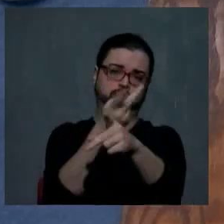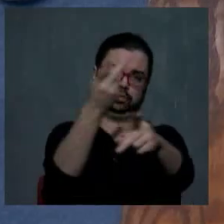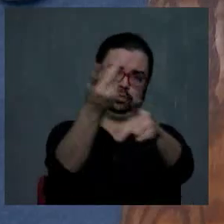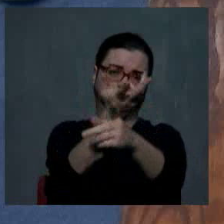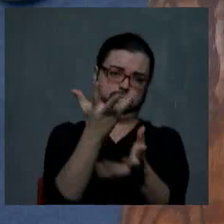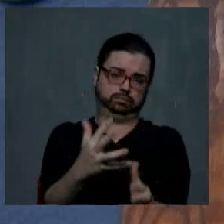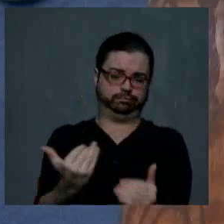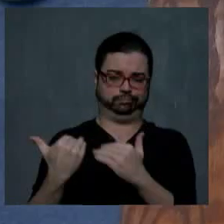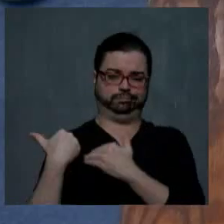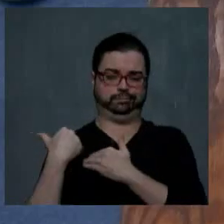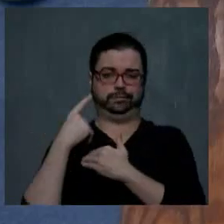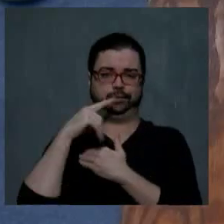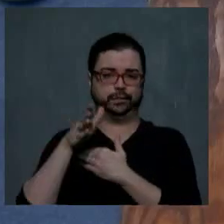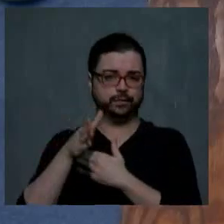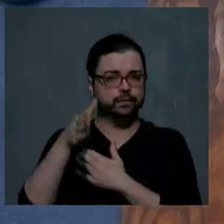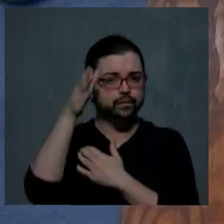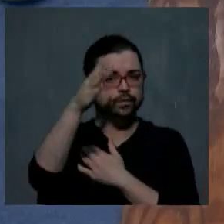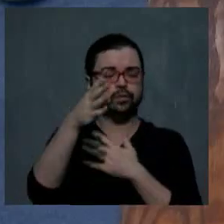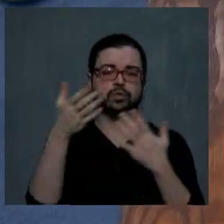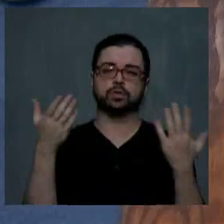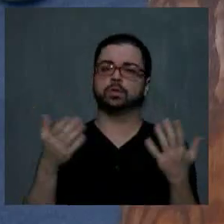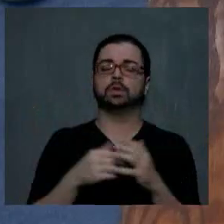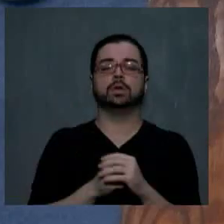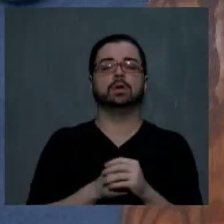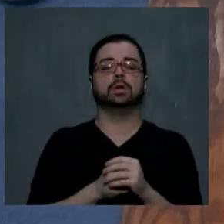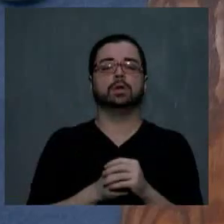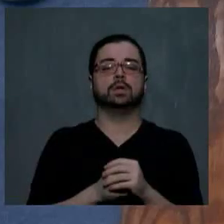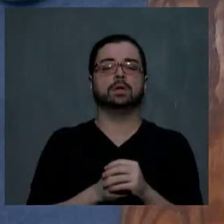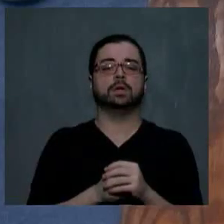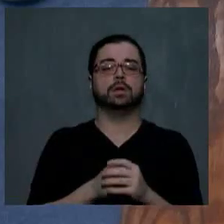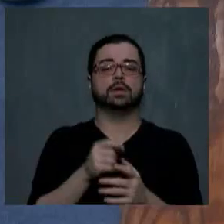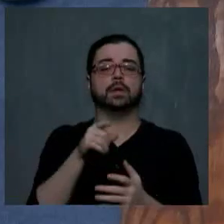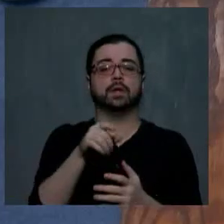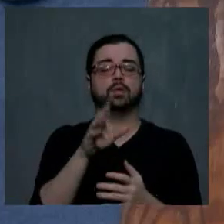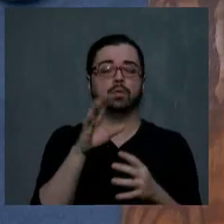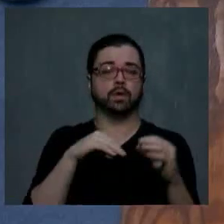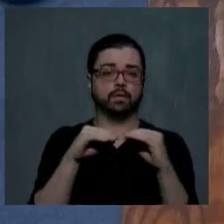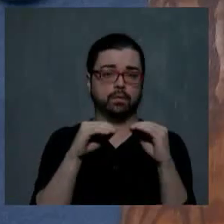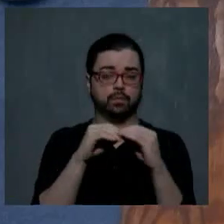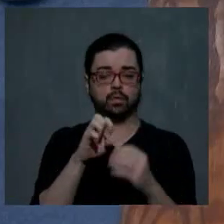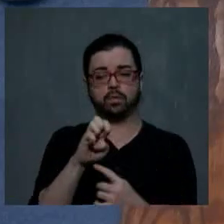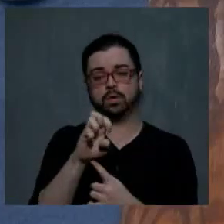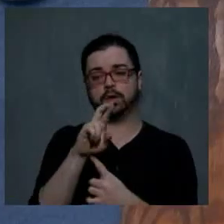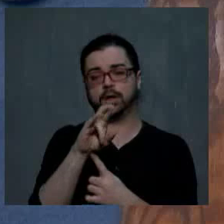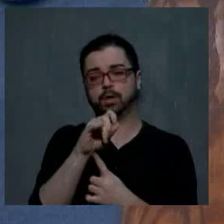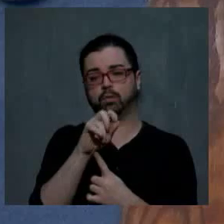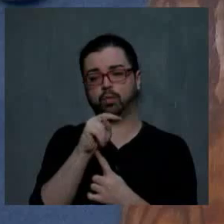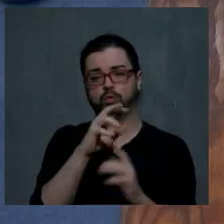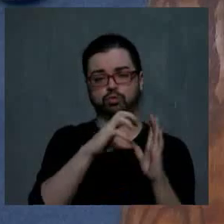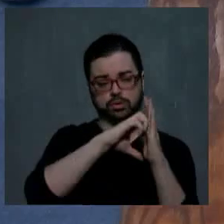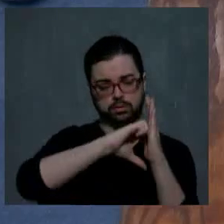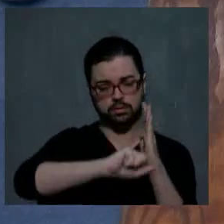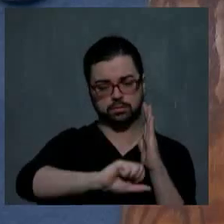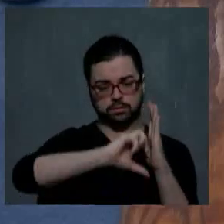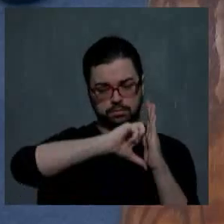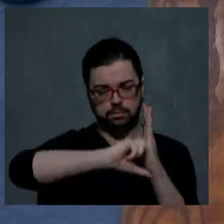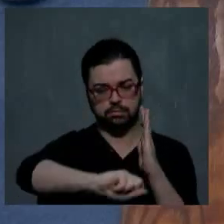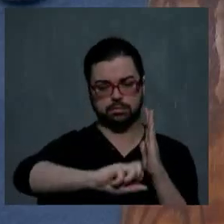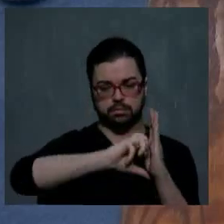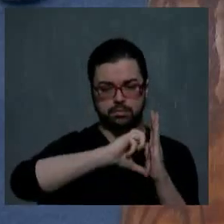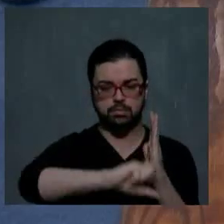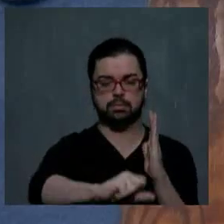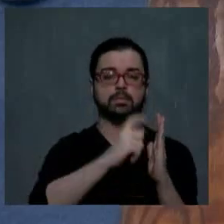will occur as vegetation would be hard to establish in the rocky shell soil